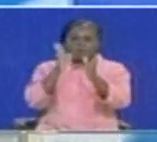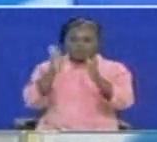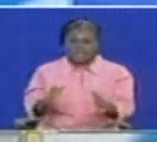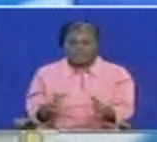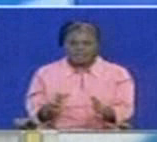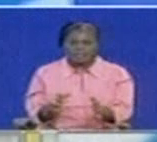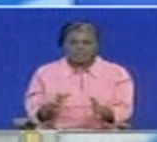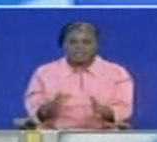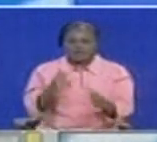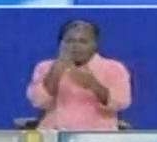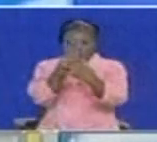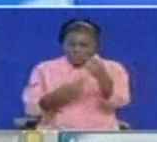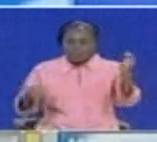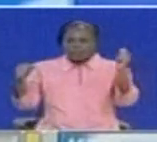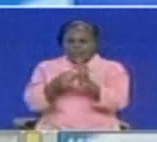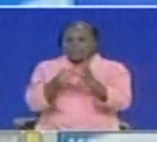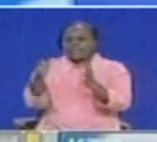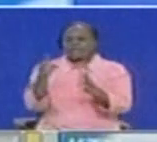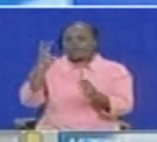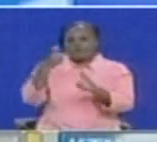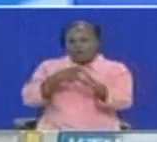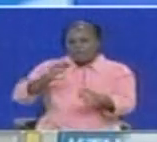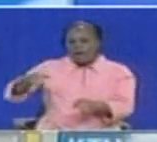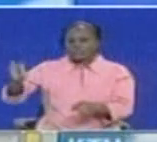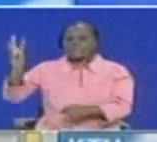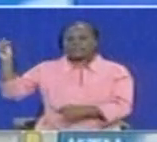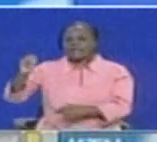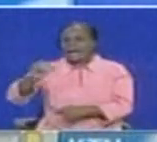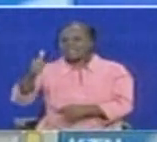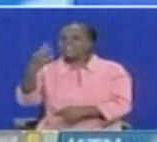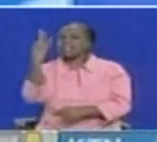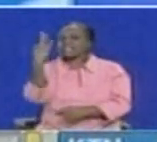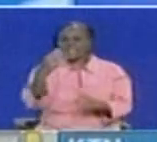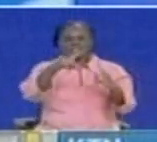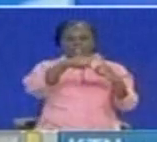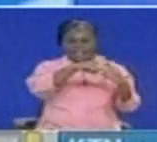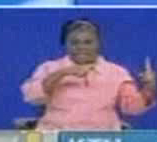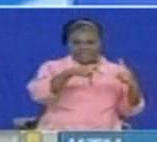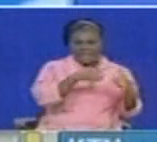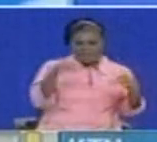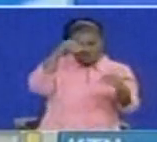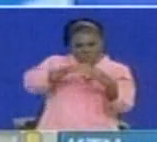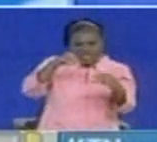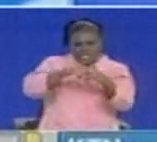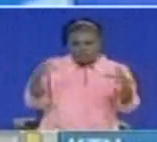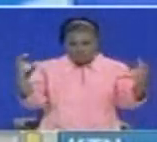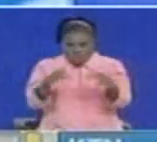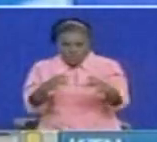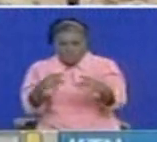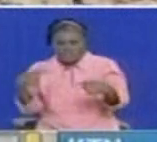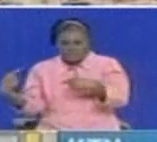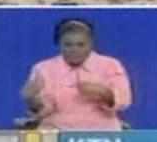it was a double tragedy for Mandera County as 3 other people died from inter-clan fighting in the area.